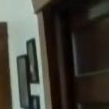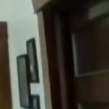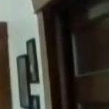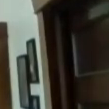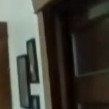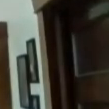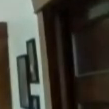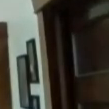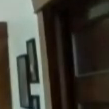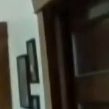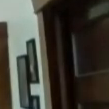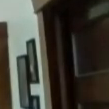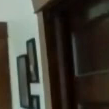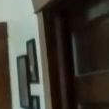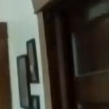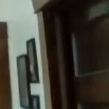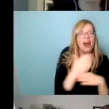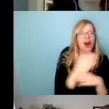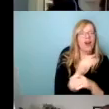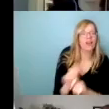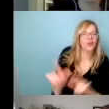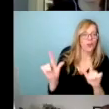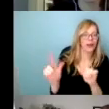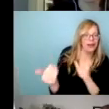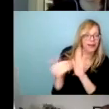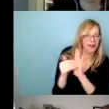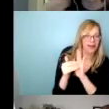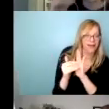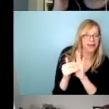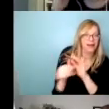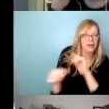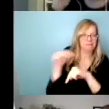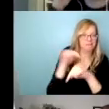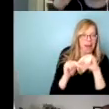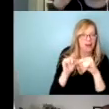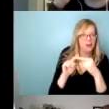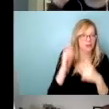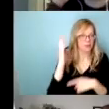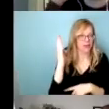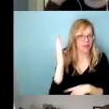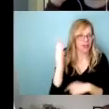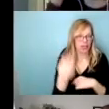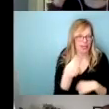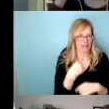right now to jump back into our presentation. Just give me one moment.